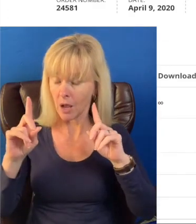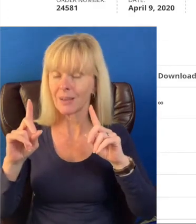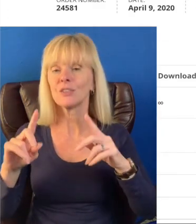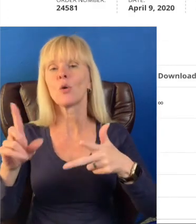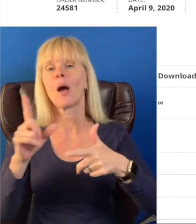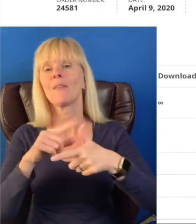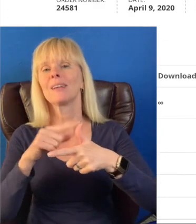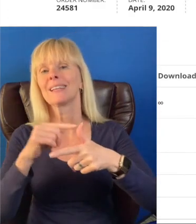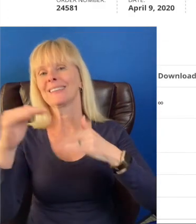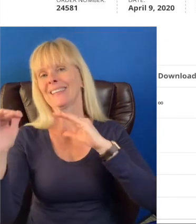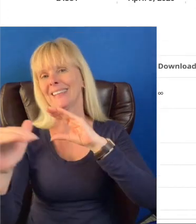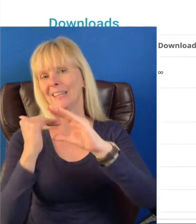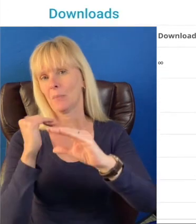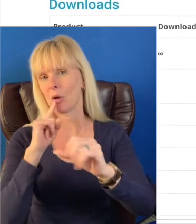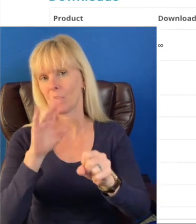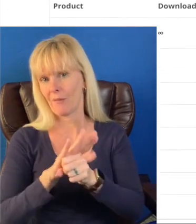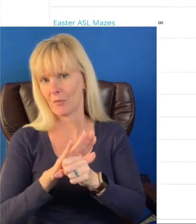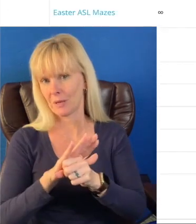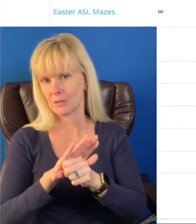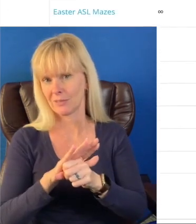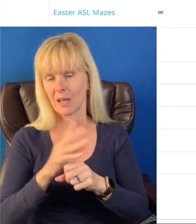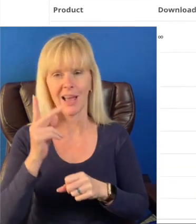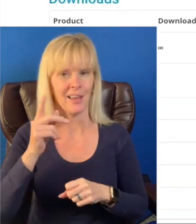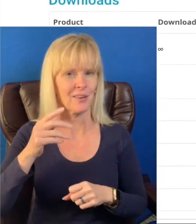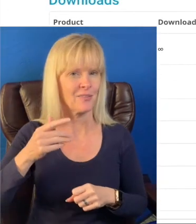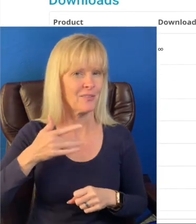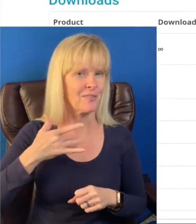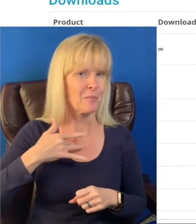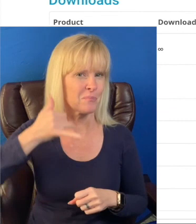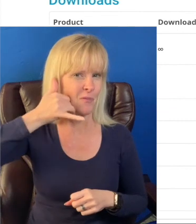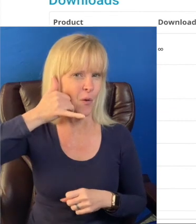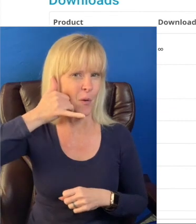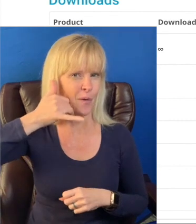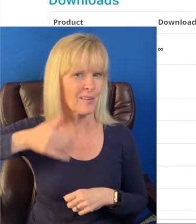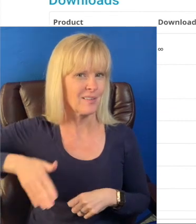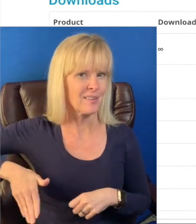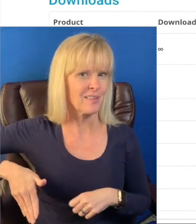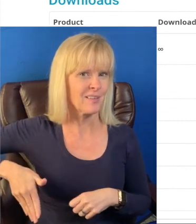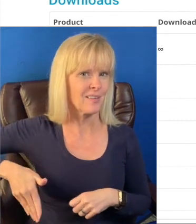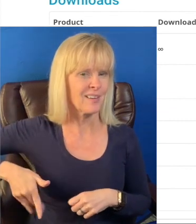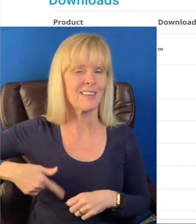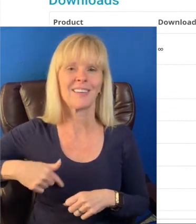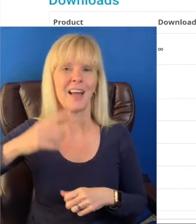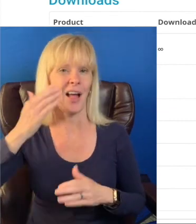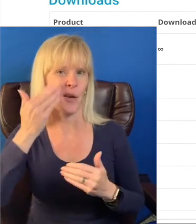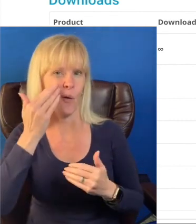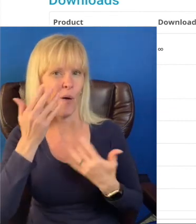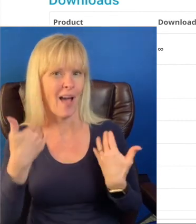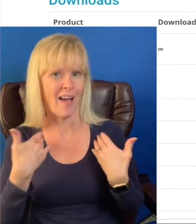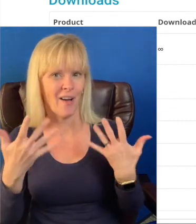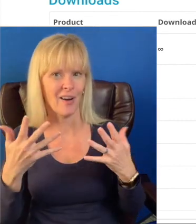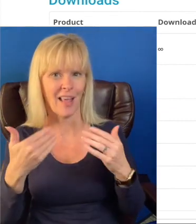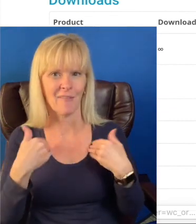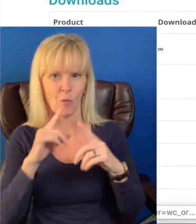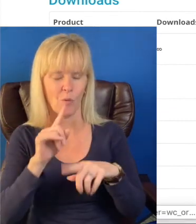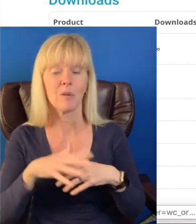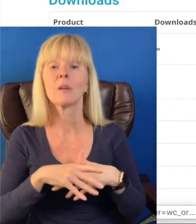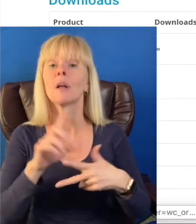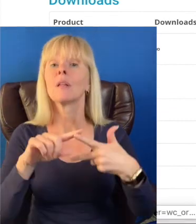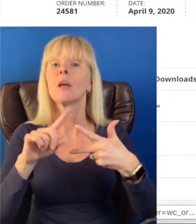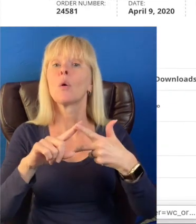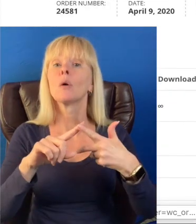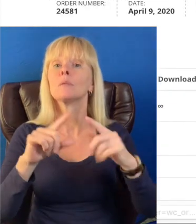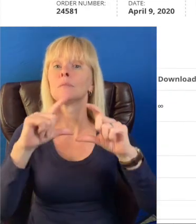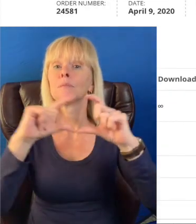this, and I was just notified, I could tell. And right here it says download. See this right here? I can now click on